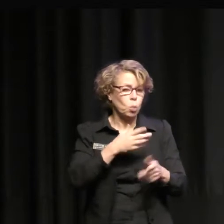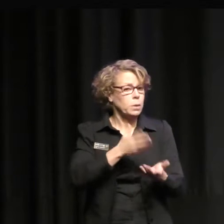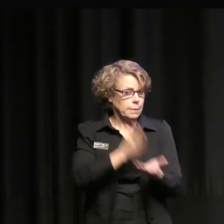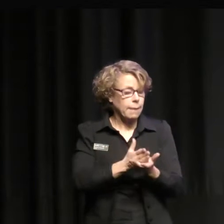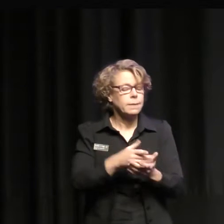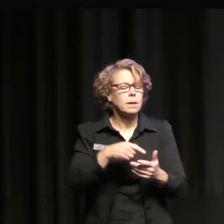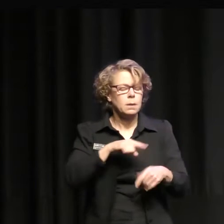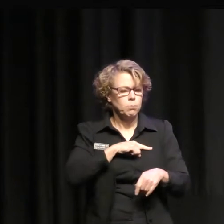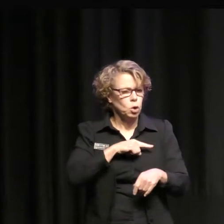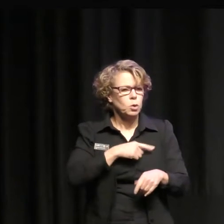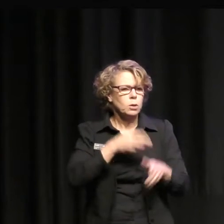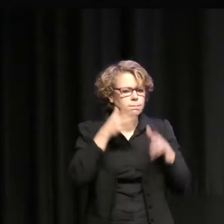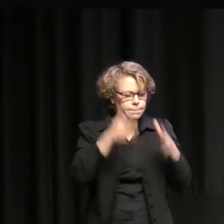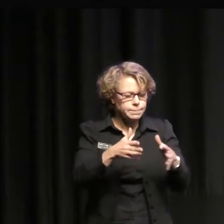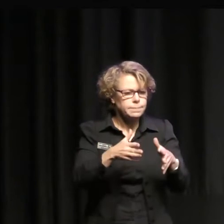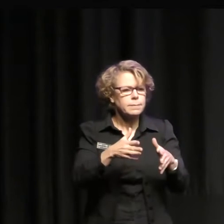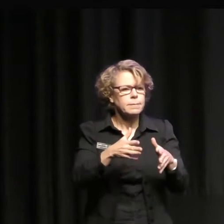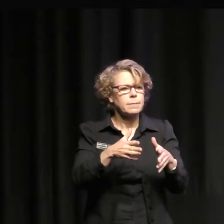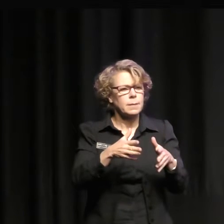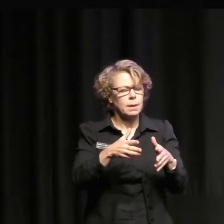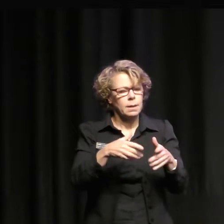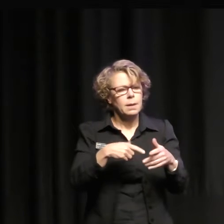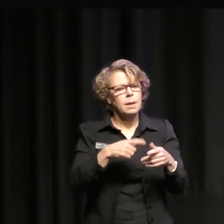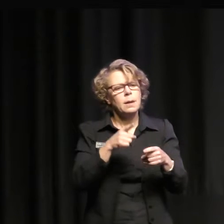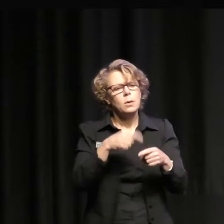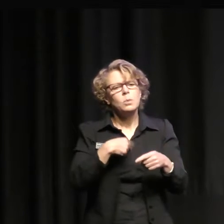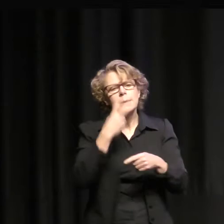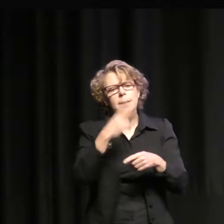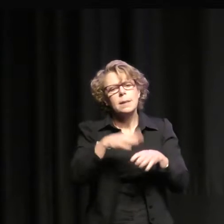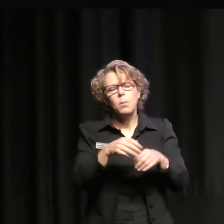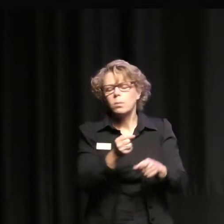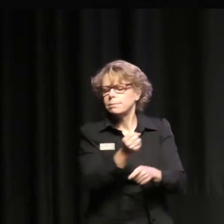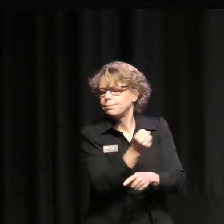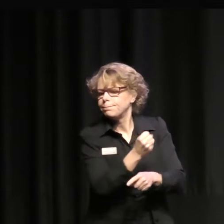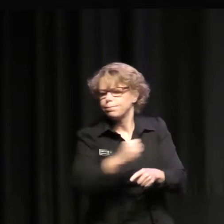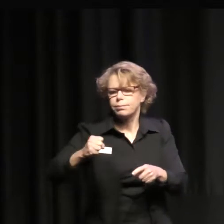great crimes against humanity.